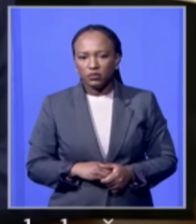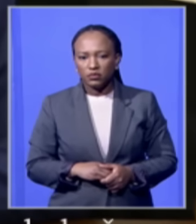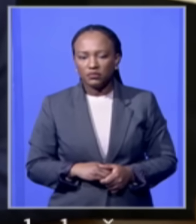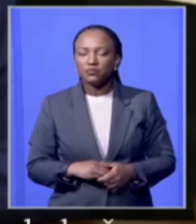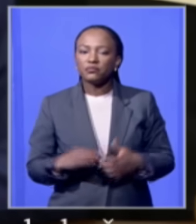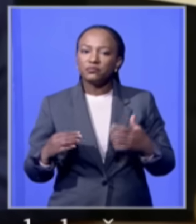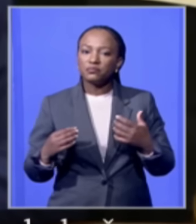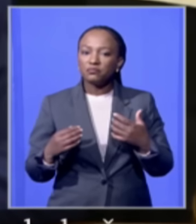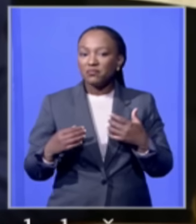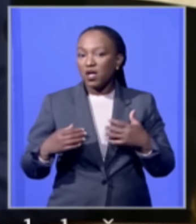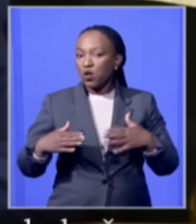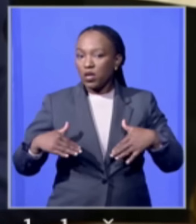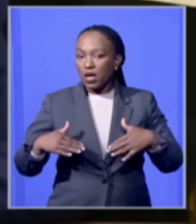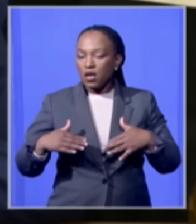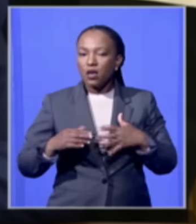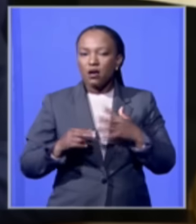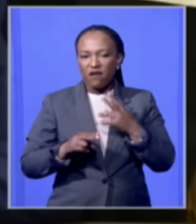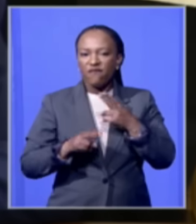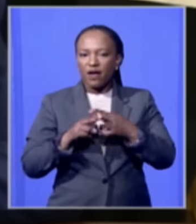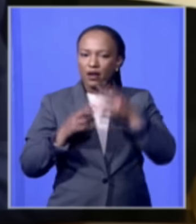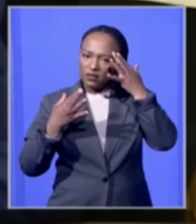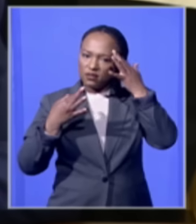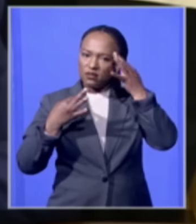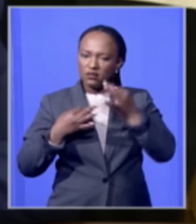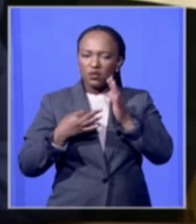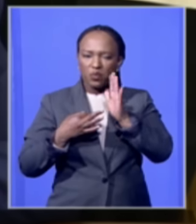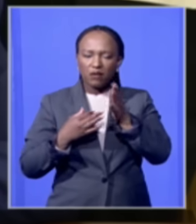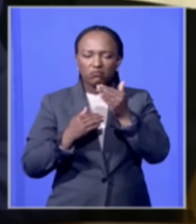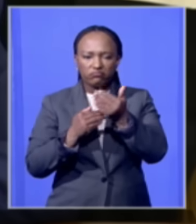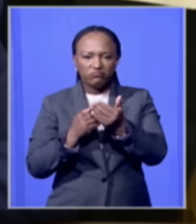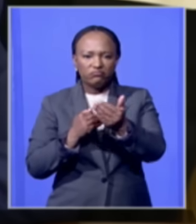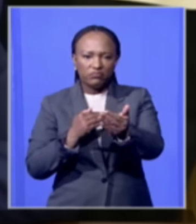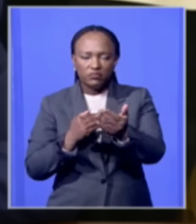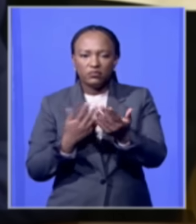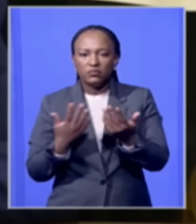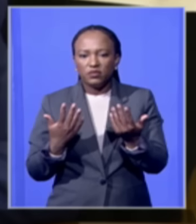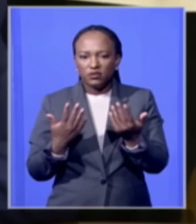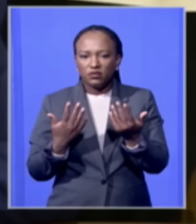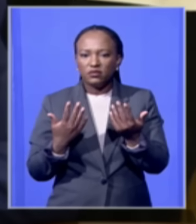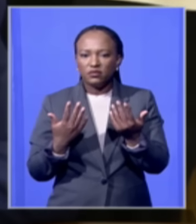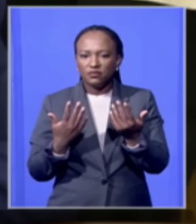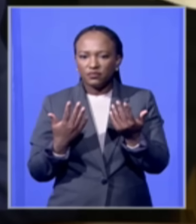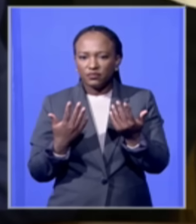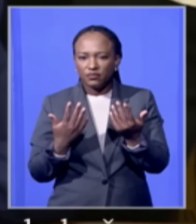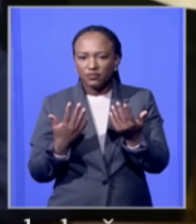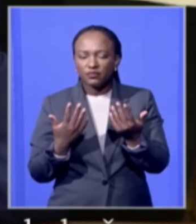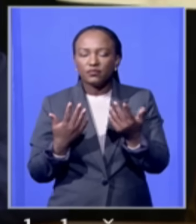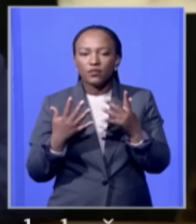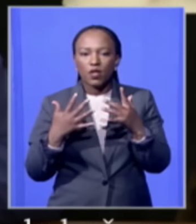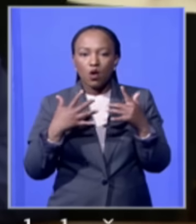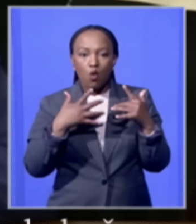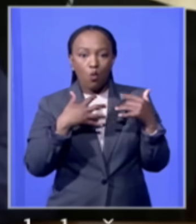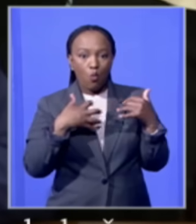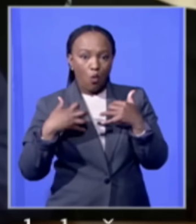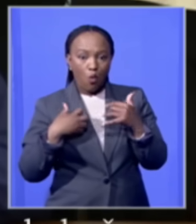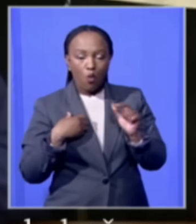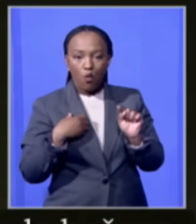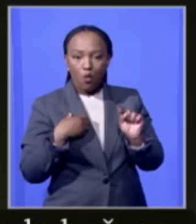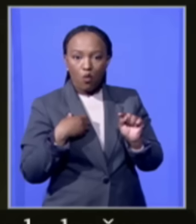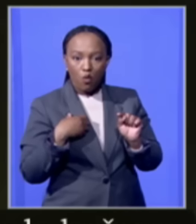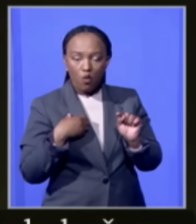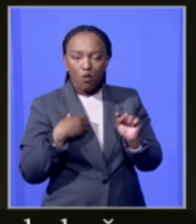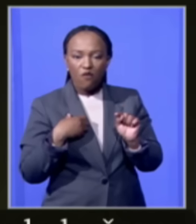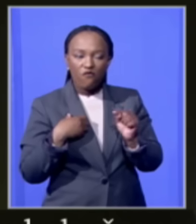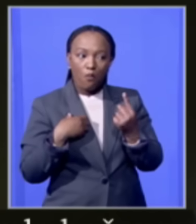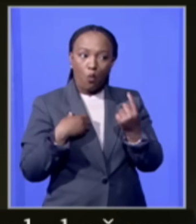final decision 1 second before it's due, you know, because things change. I mean, especially with war, things change with war. It can go from one extreme